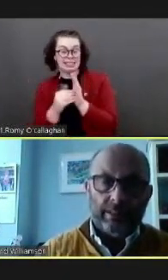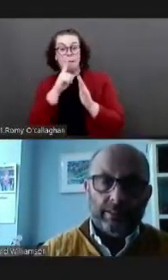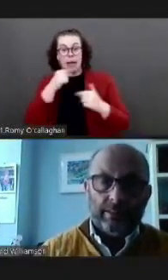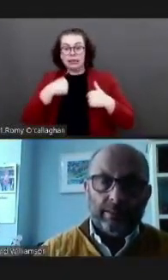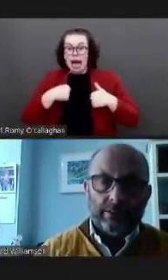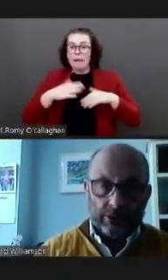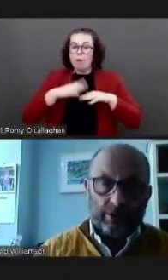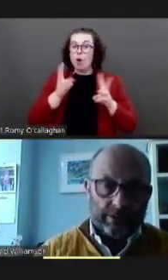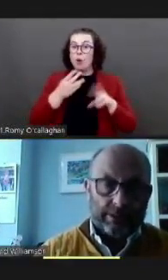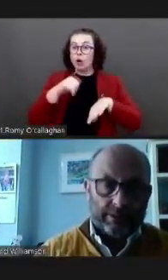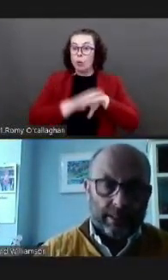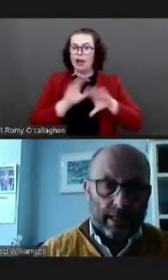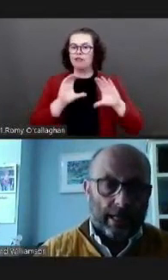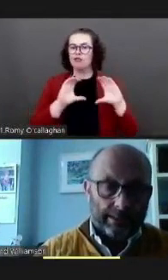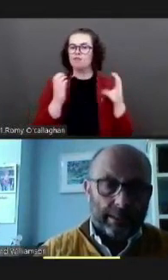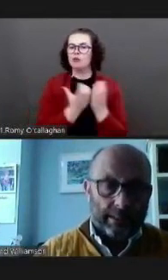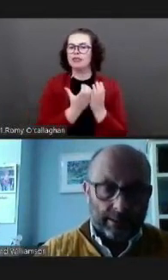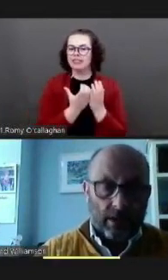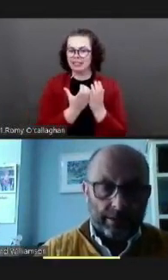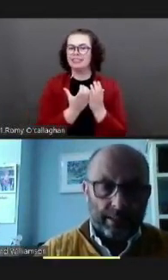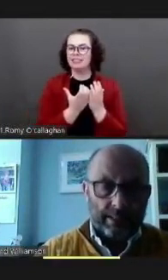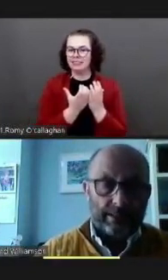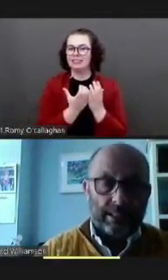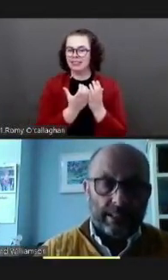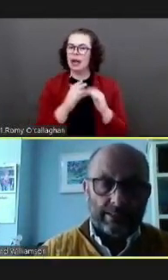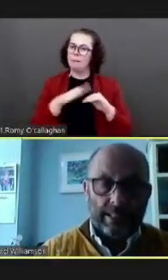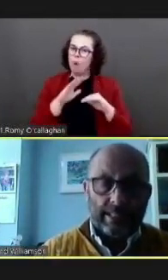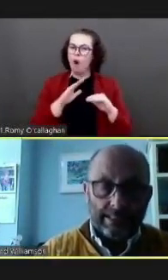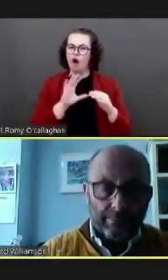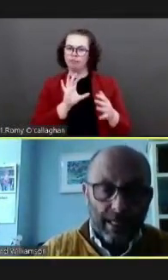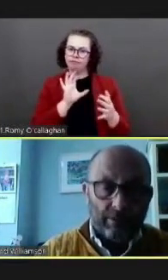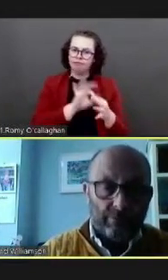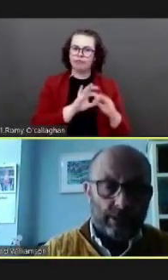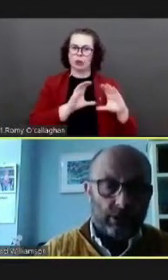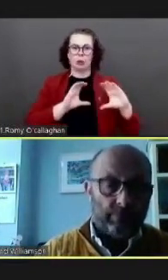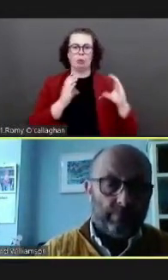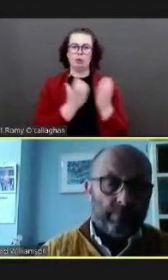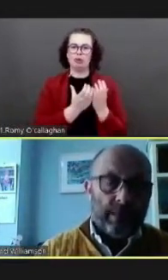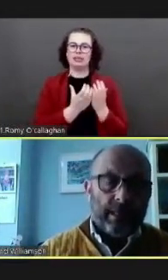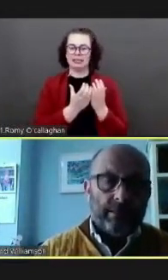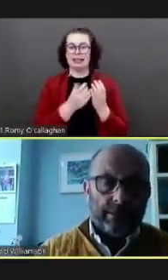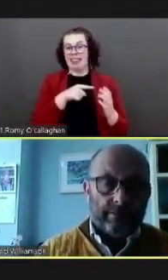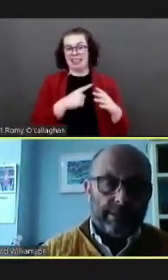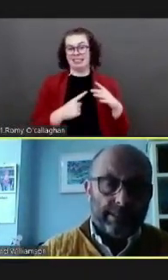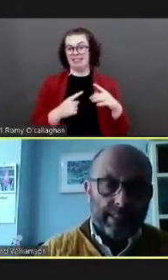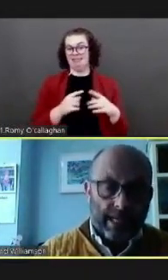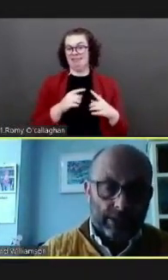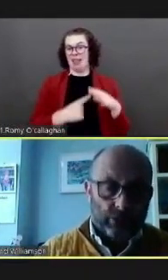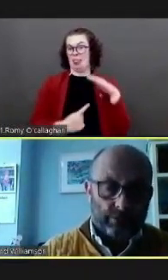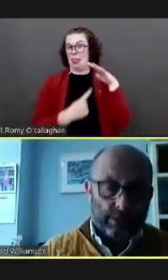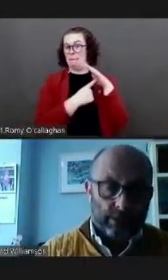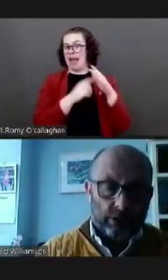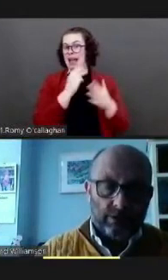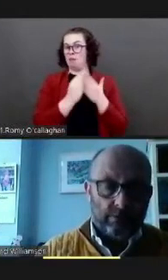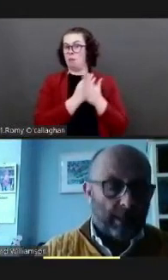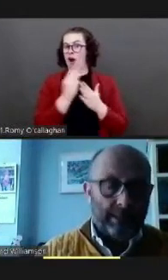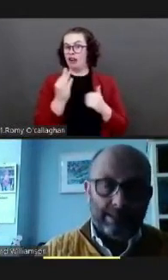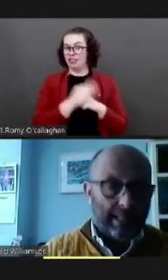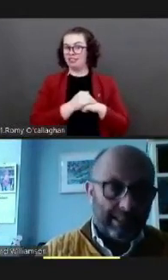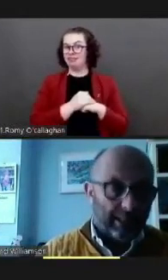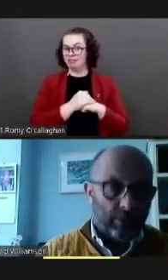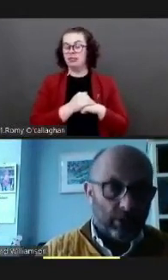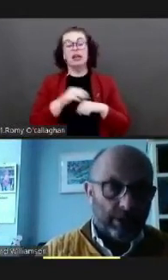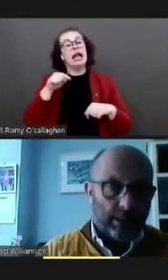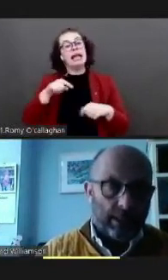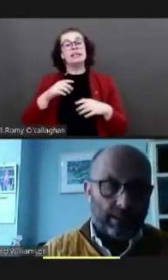community service at its heart, and that's its main function. The service is a national function